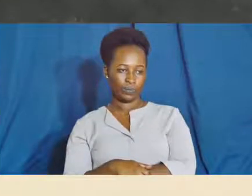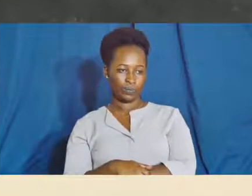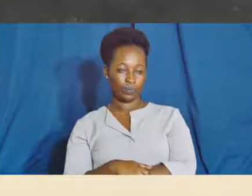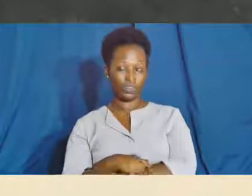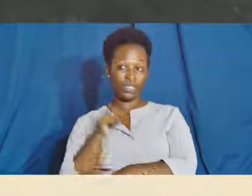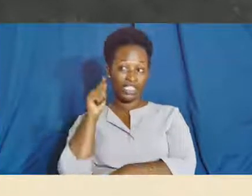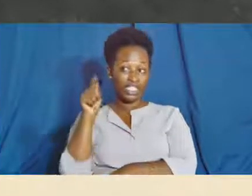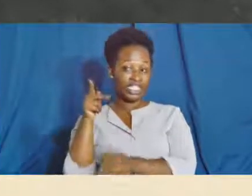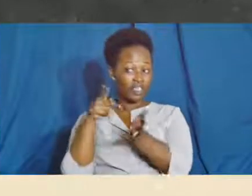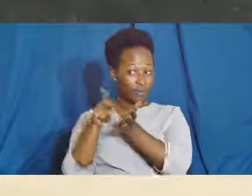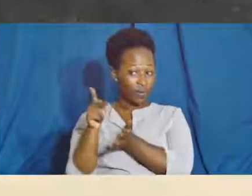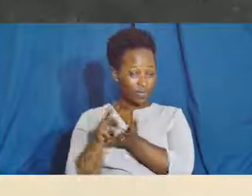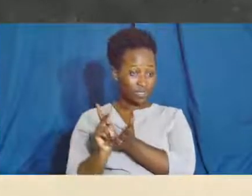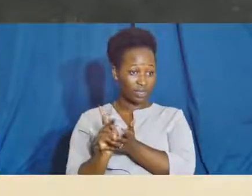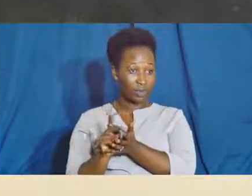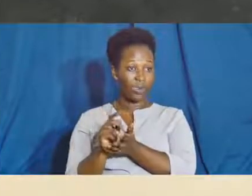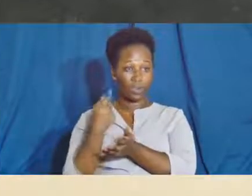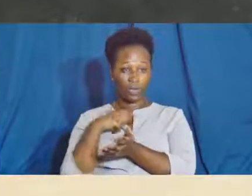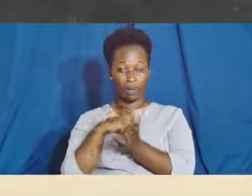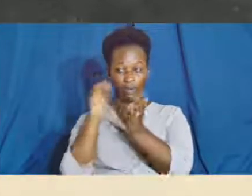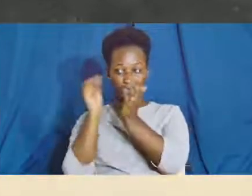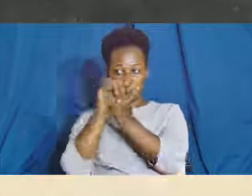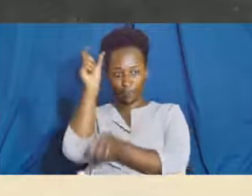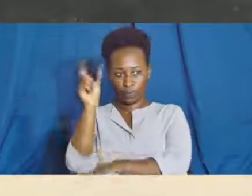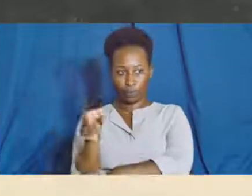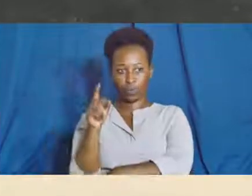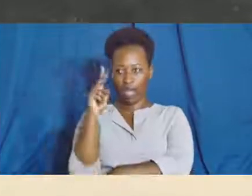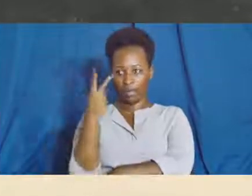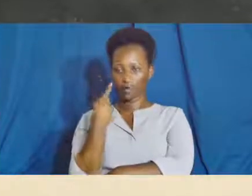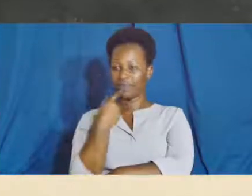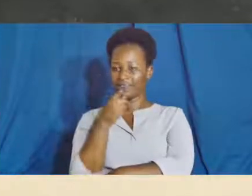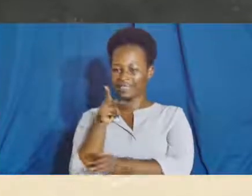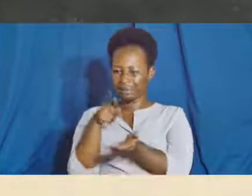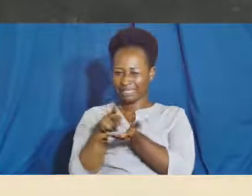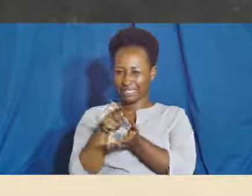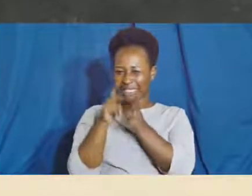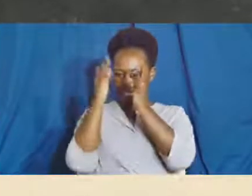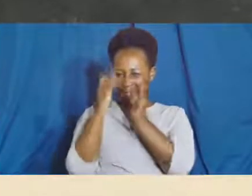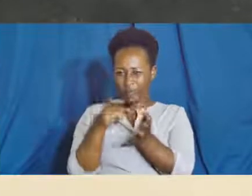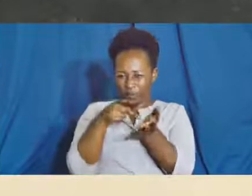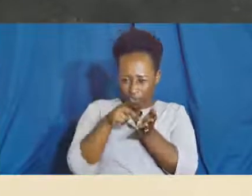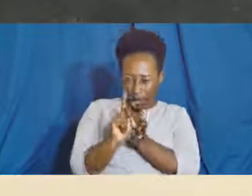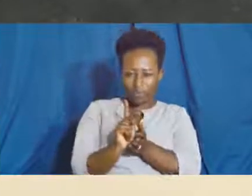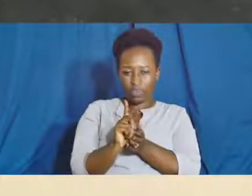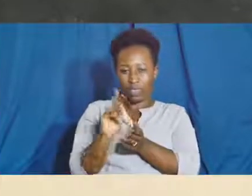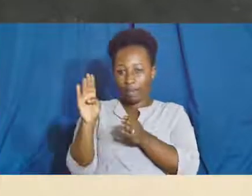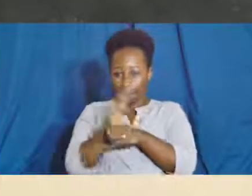So these purchases, we are going to treat them from here. We said the purchases are goods bought by the business for